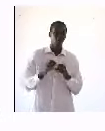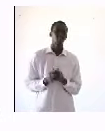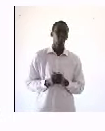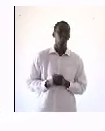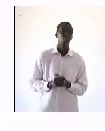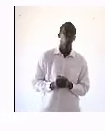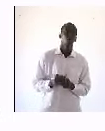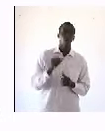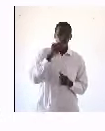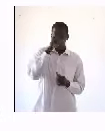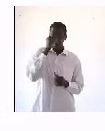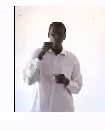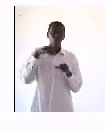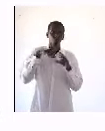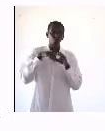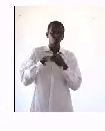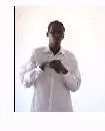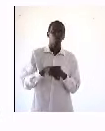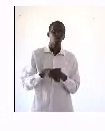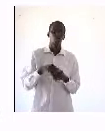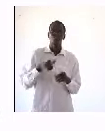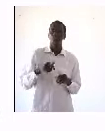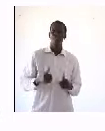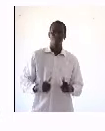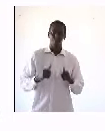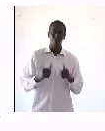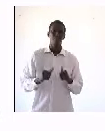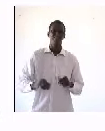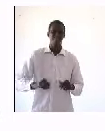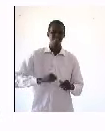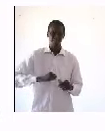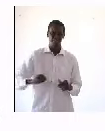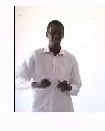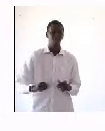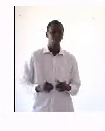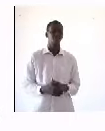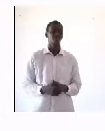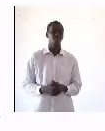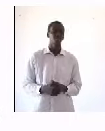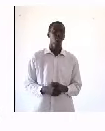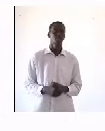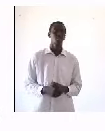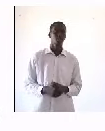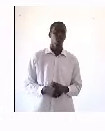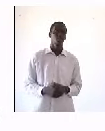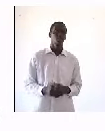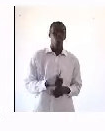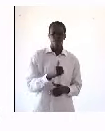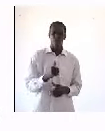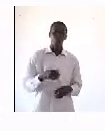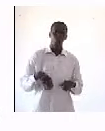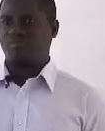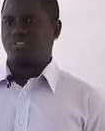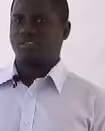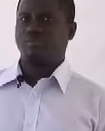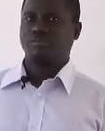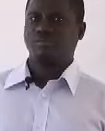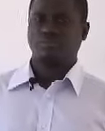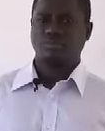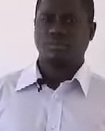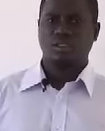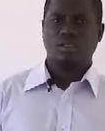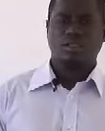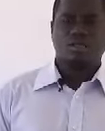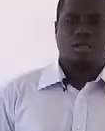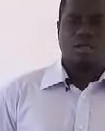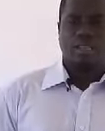park, proper schools, children daycare, and a lot more. Our dedicated team of every organism will want to work keep the estate clean at